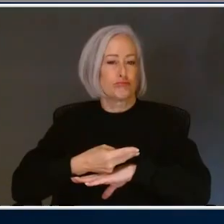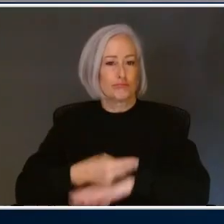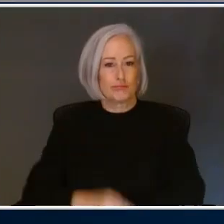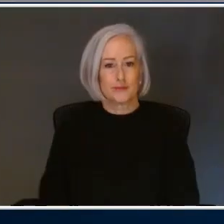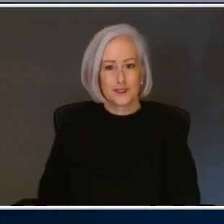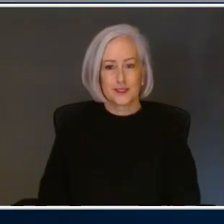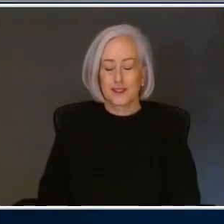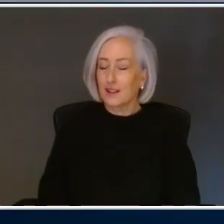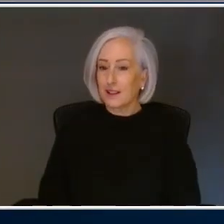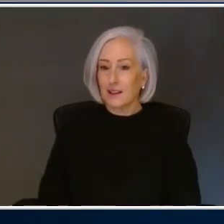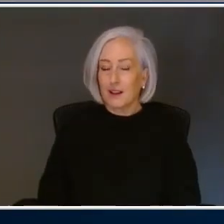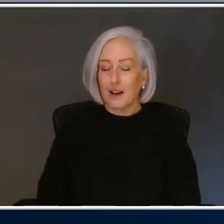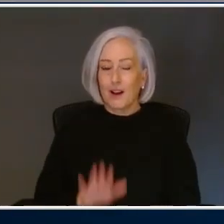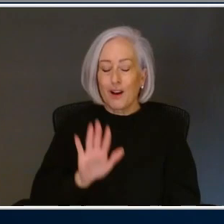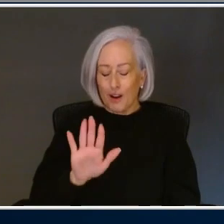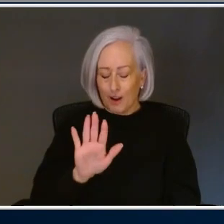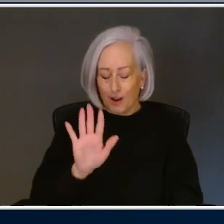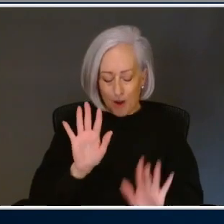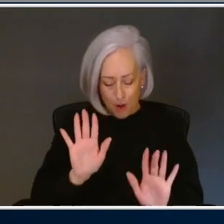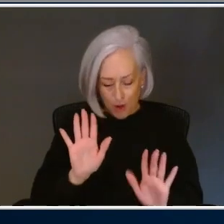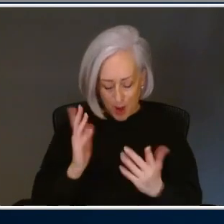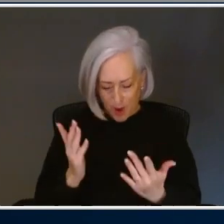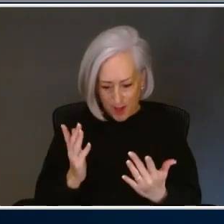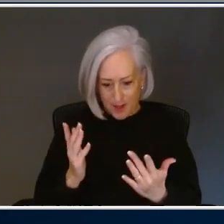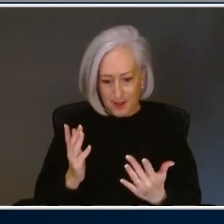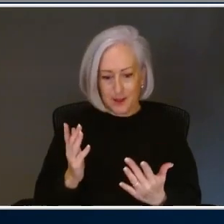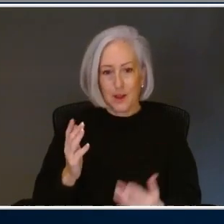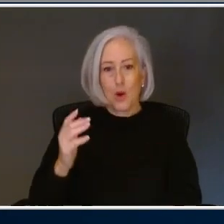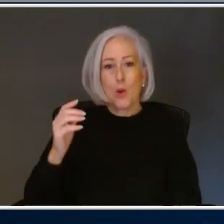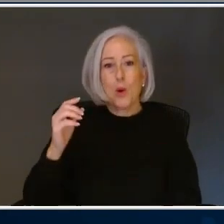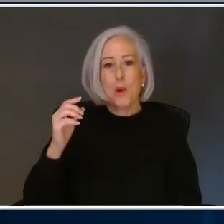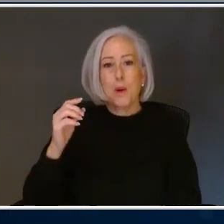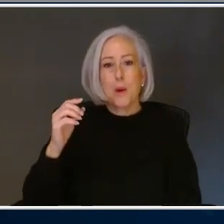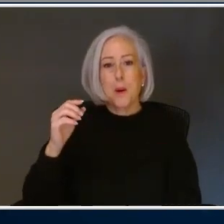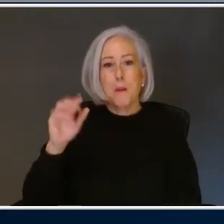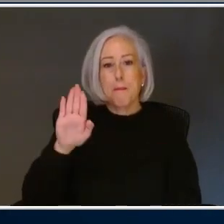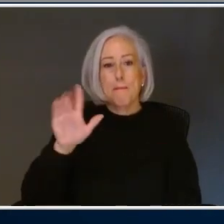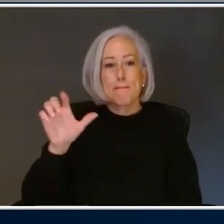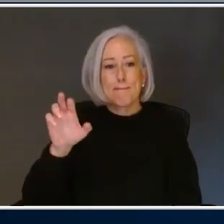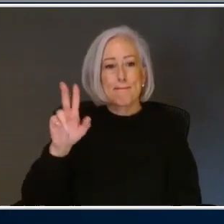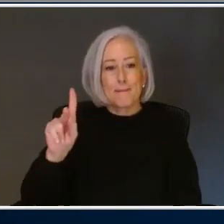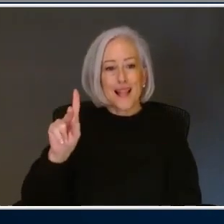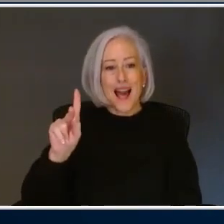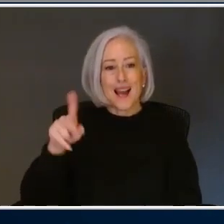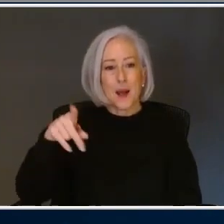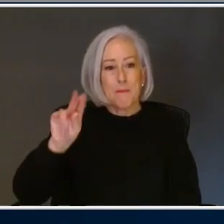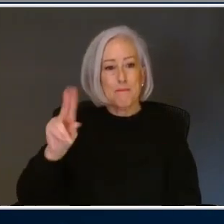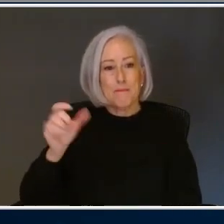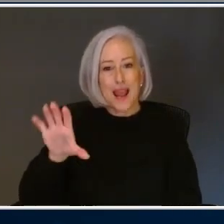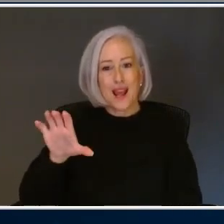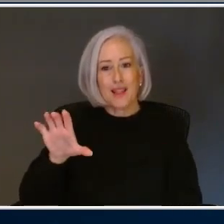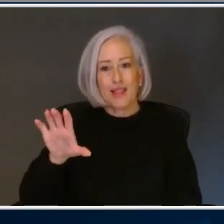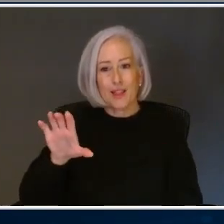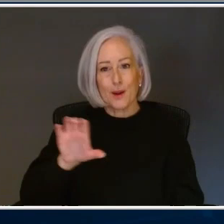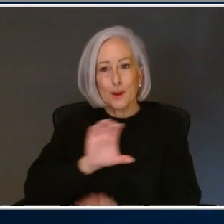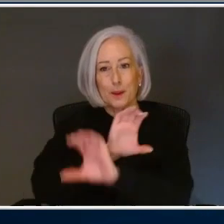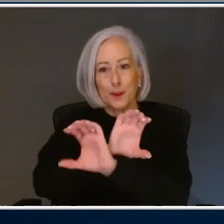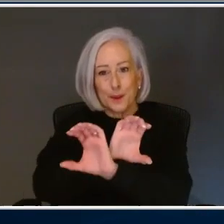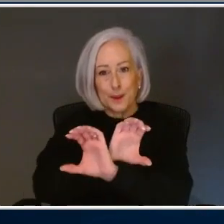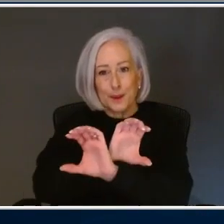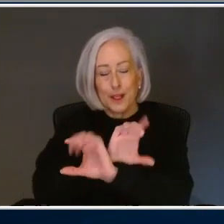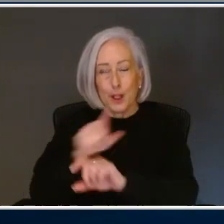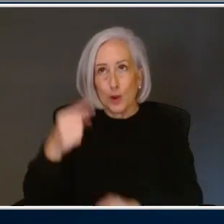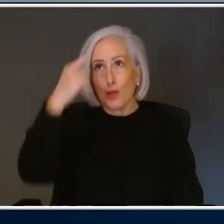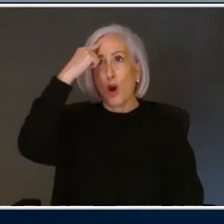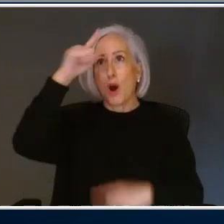Okay, so Black Panther movie, you literally thought of that in all of this chaos. You pushed the fear